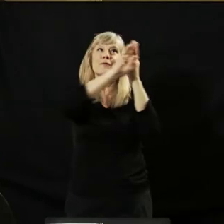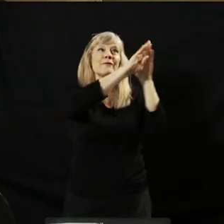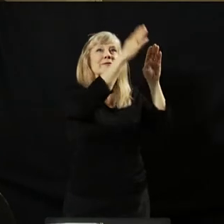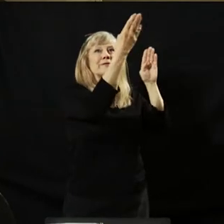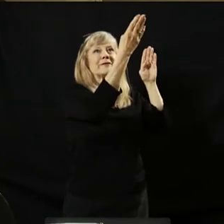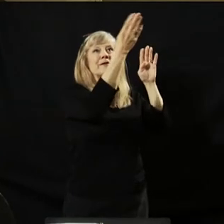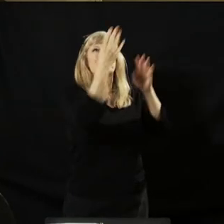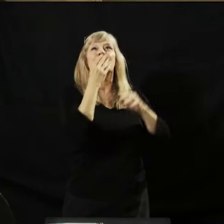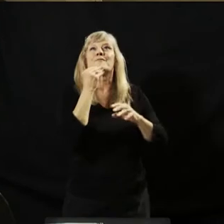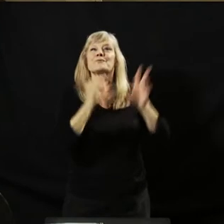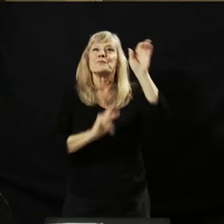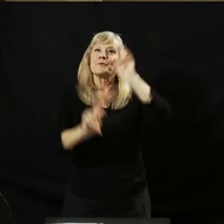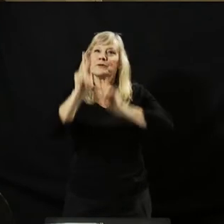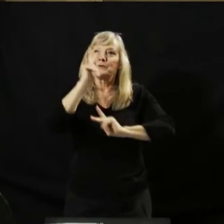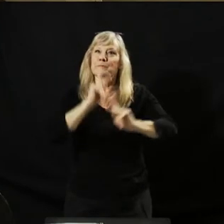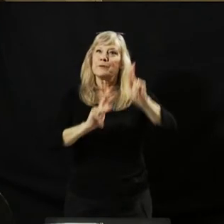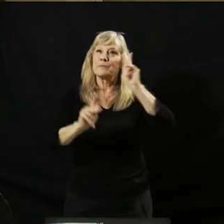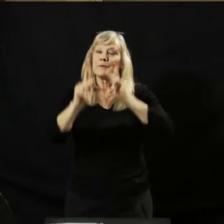believers.